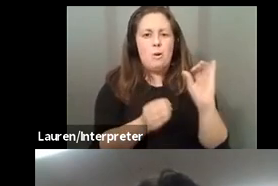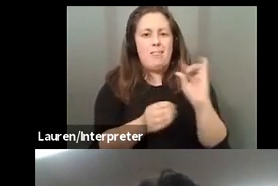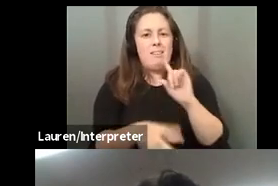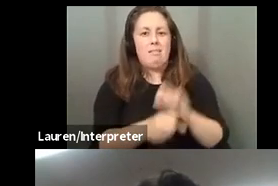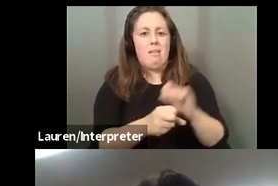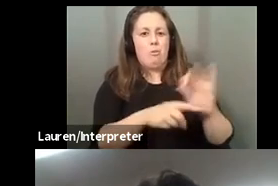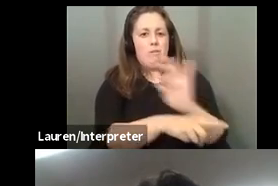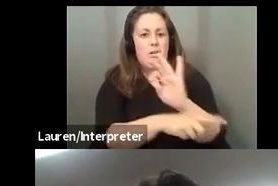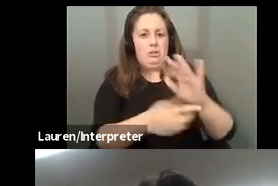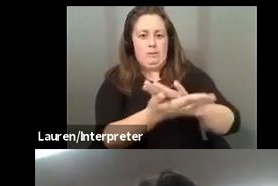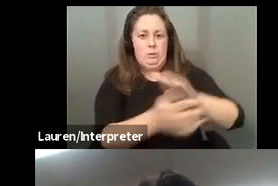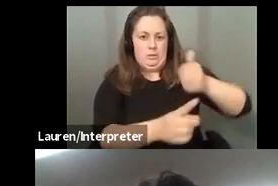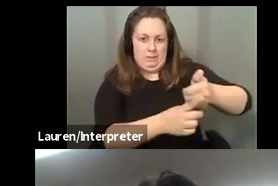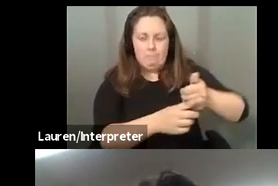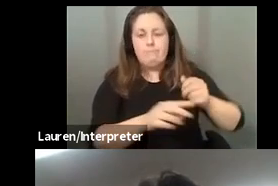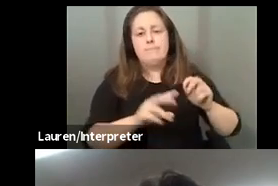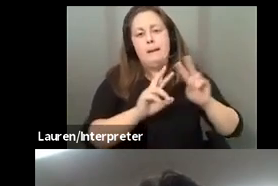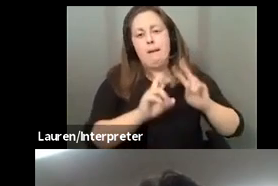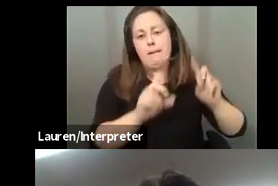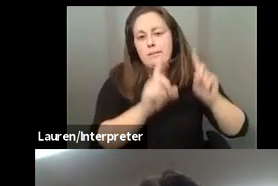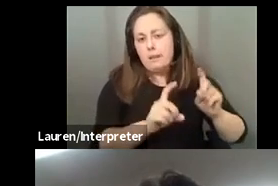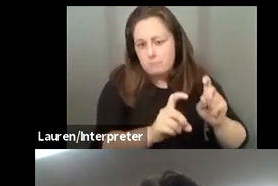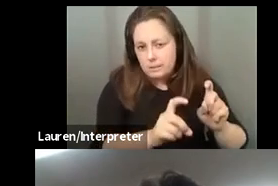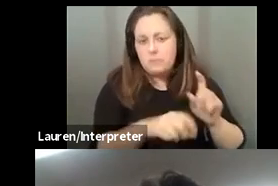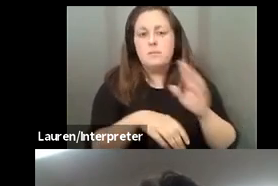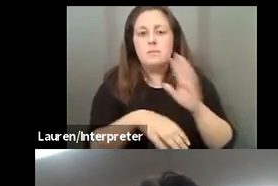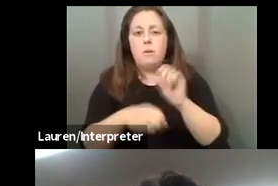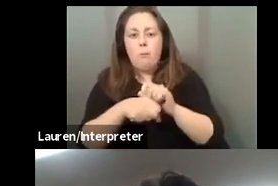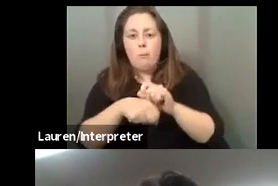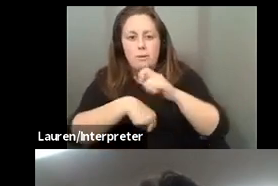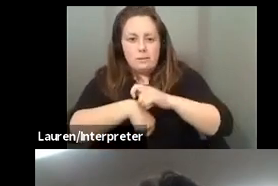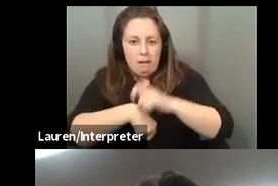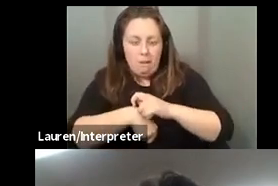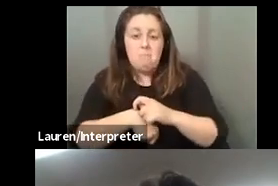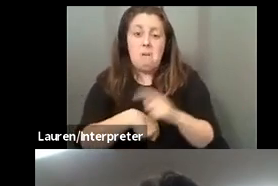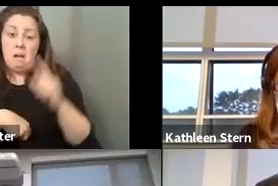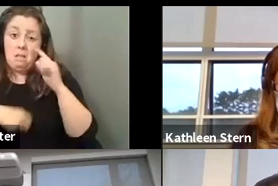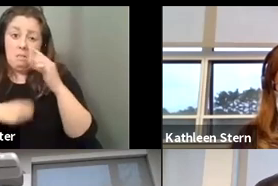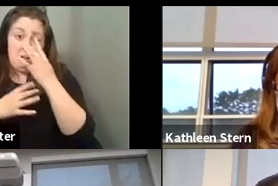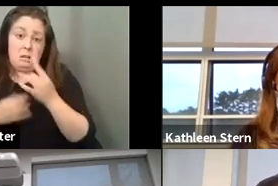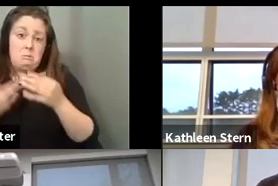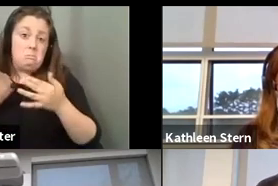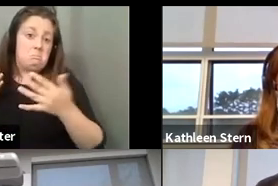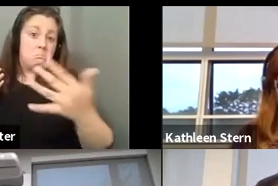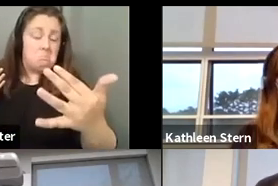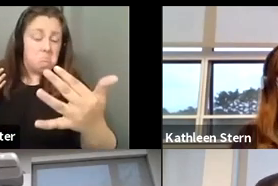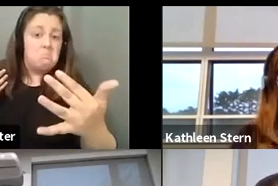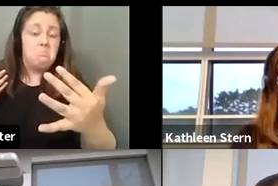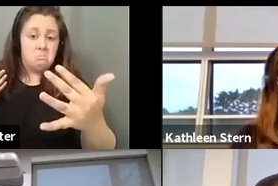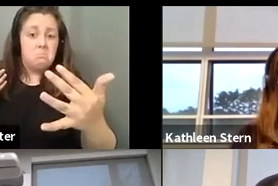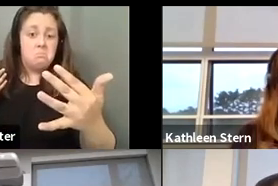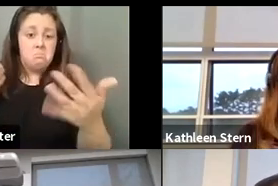itself, the assessments, the time for homework, et cetera. I think it'd be interesting if down the line, maybe not right away, but down the line, you